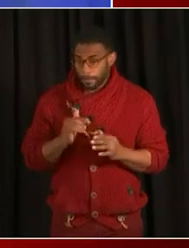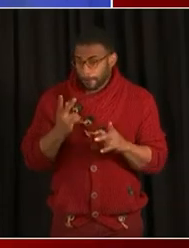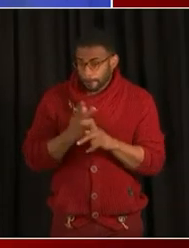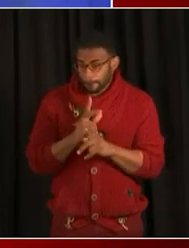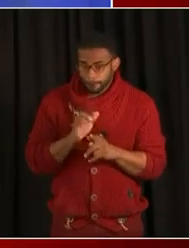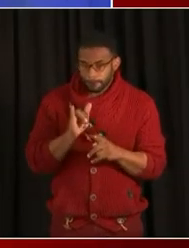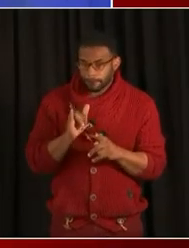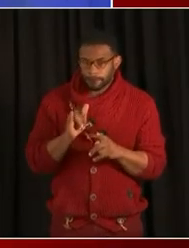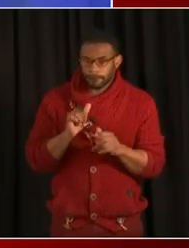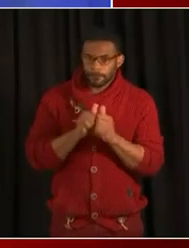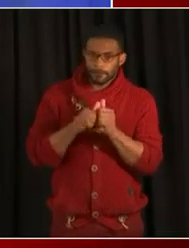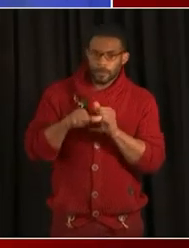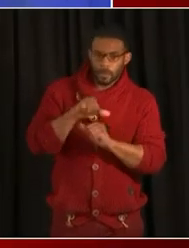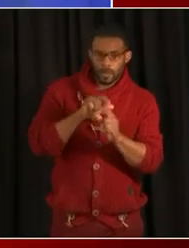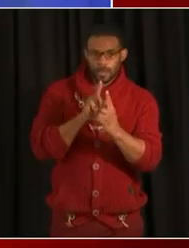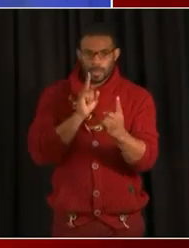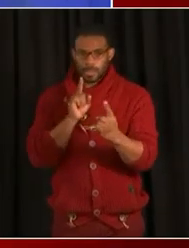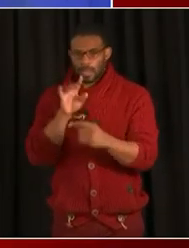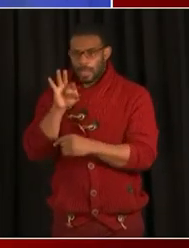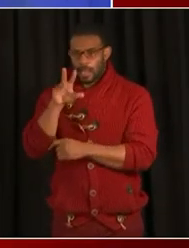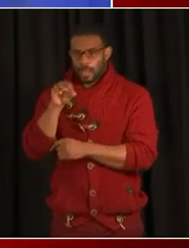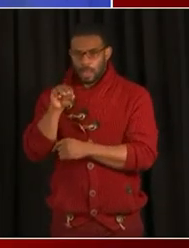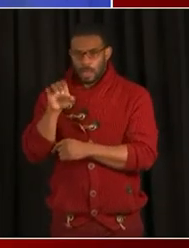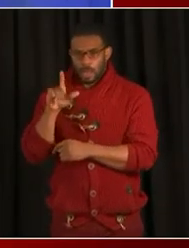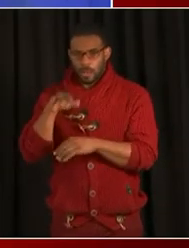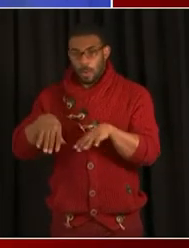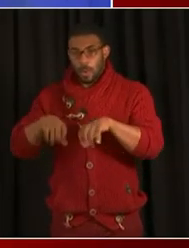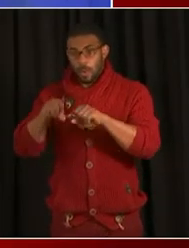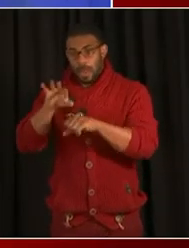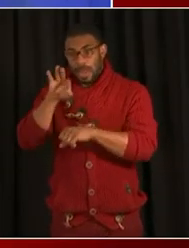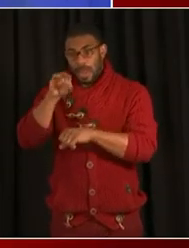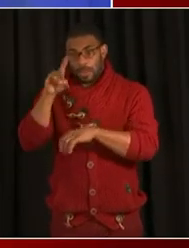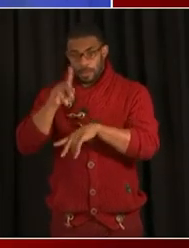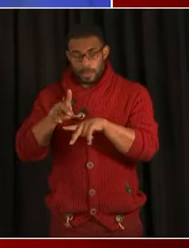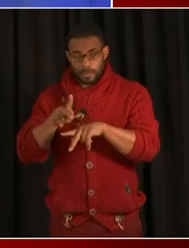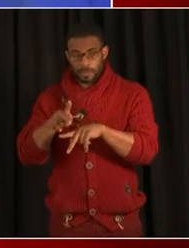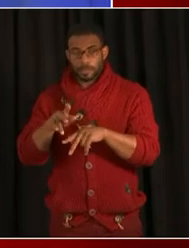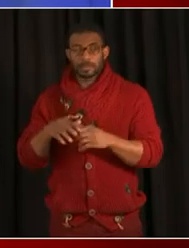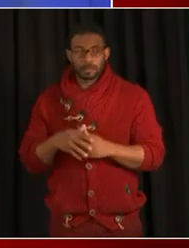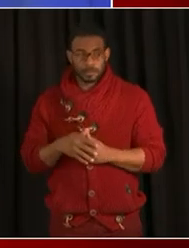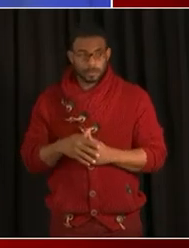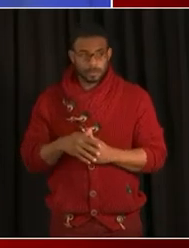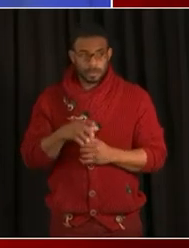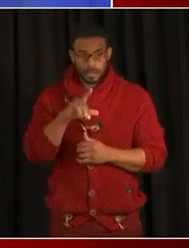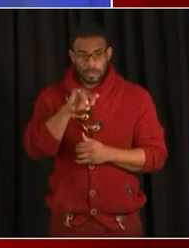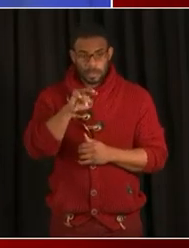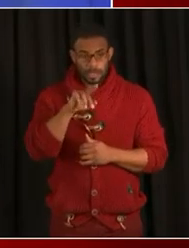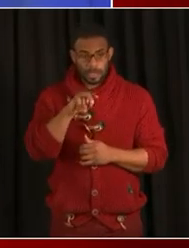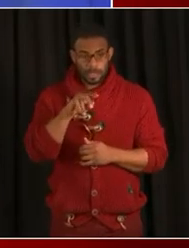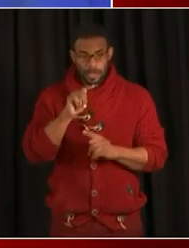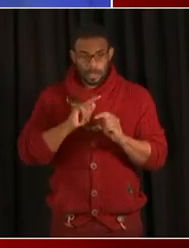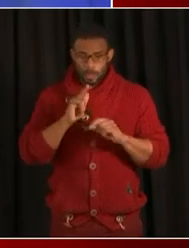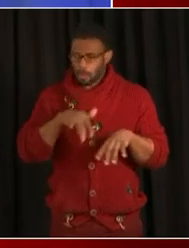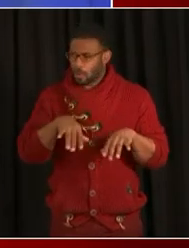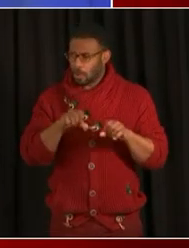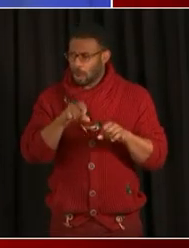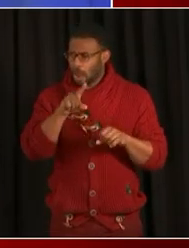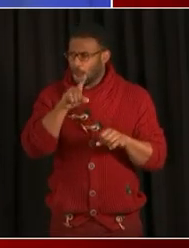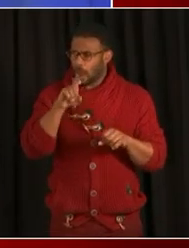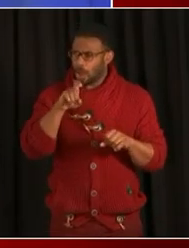We figured out that with social distancing, the 930 Club would hold 90 people. The Lincoln Theater would